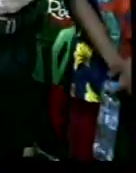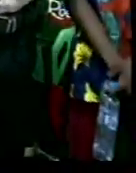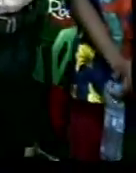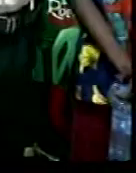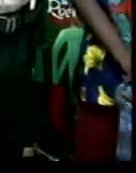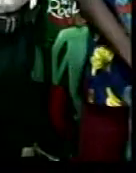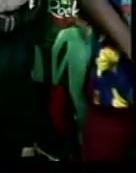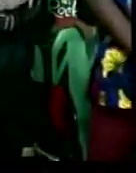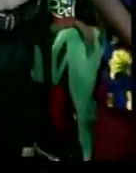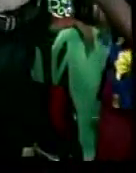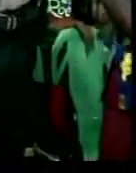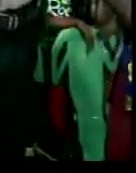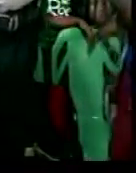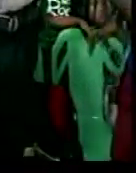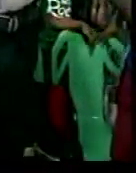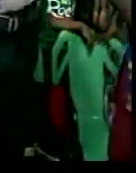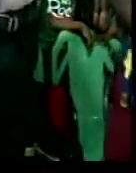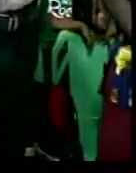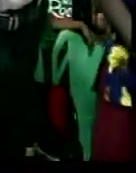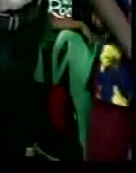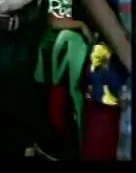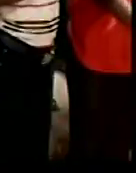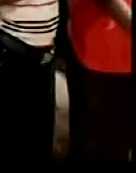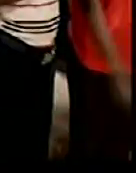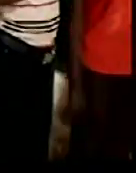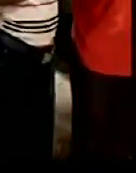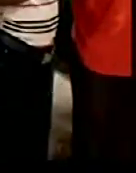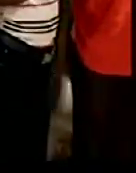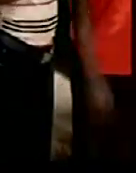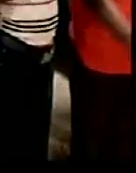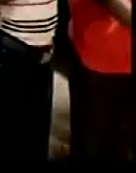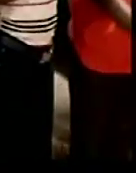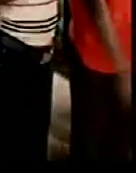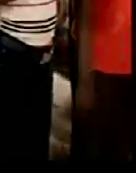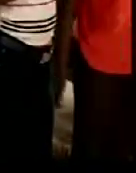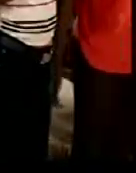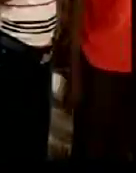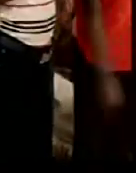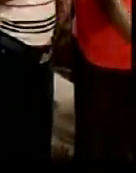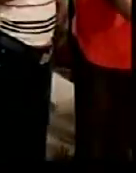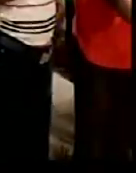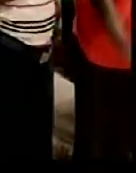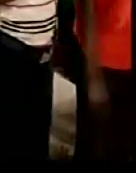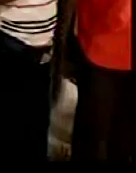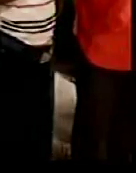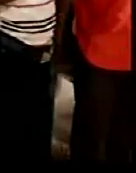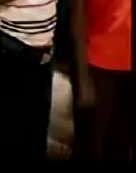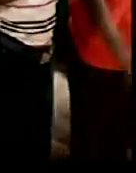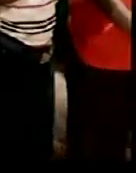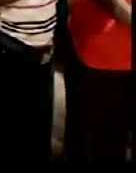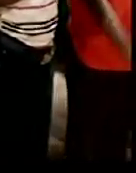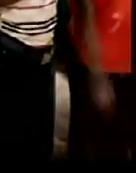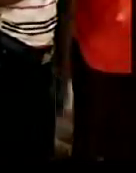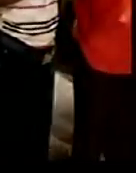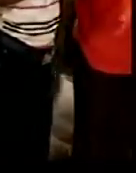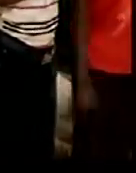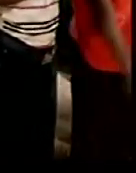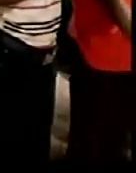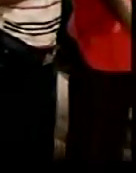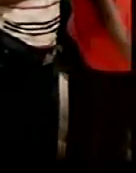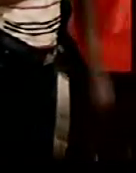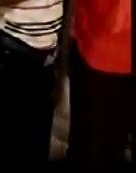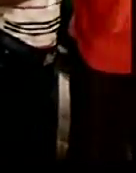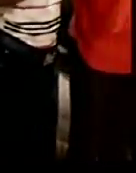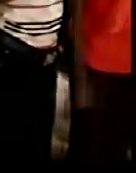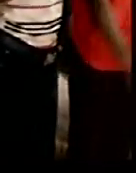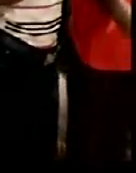me. He touched blind Bartimaeus, the eyes was restored. Touch me. The